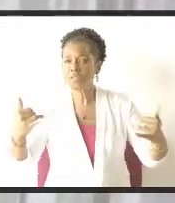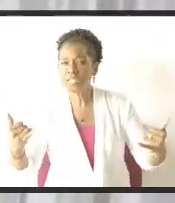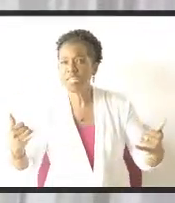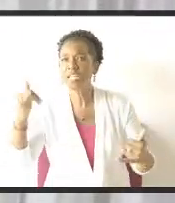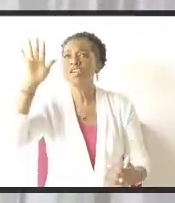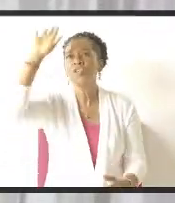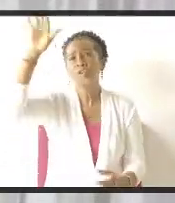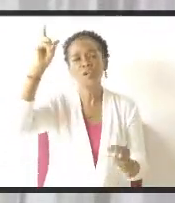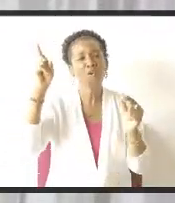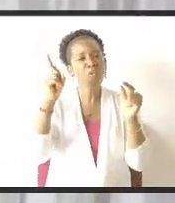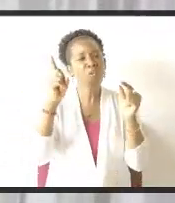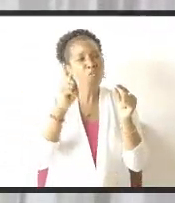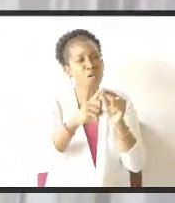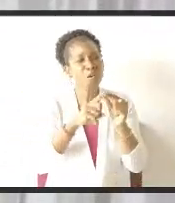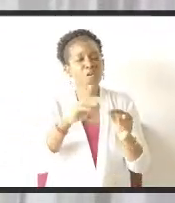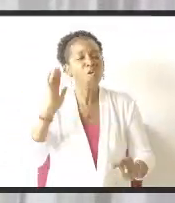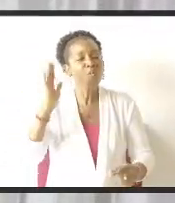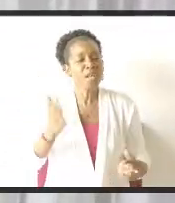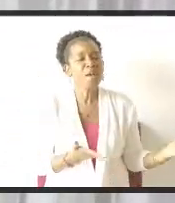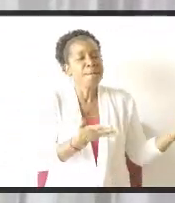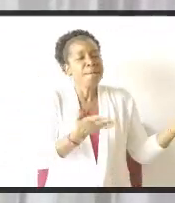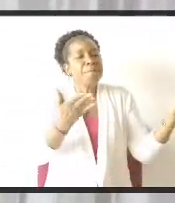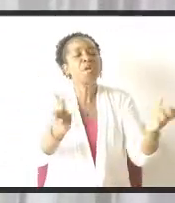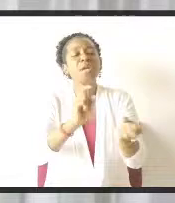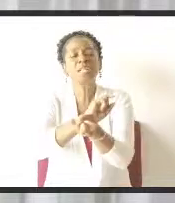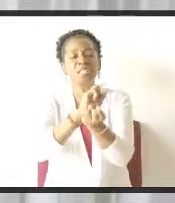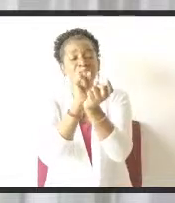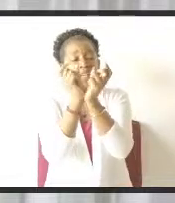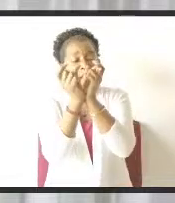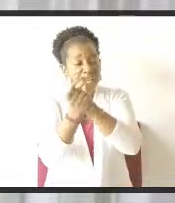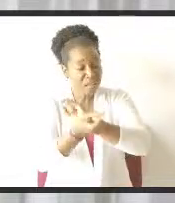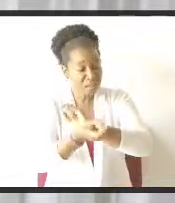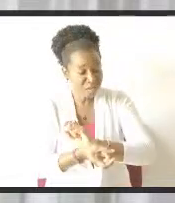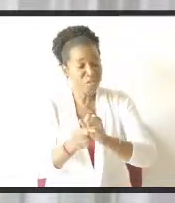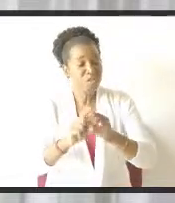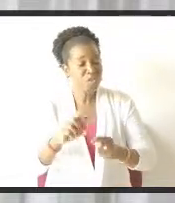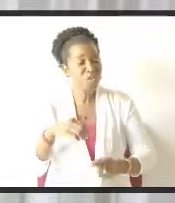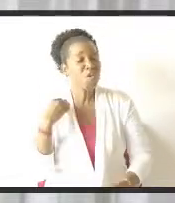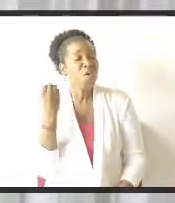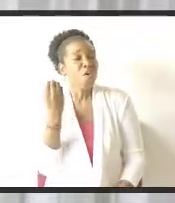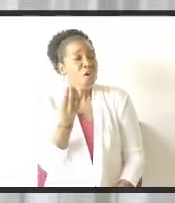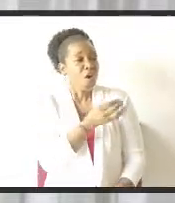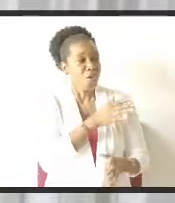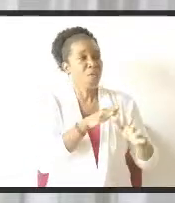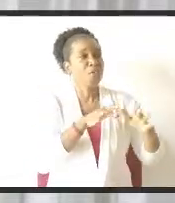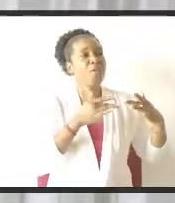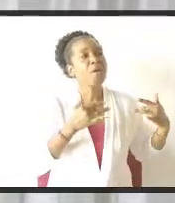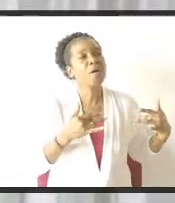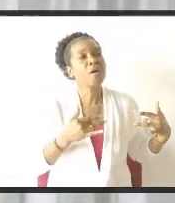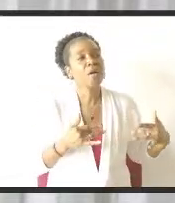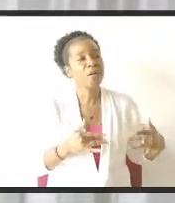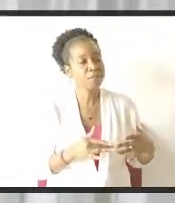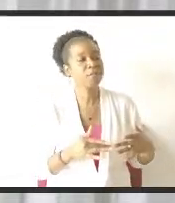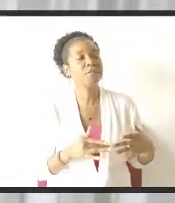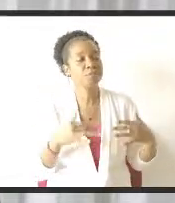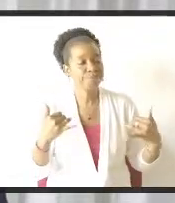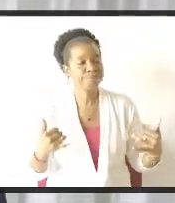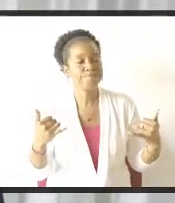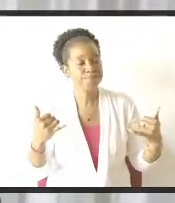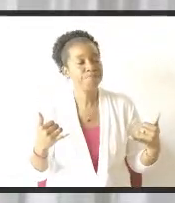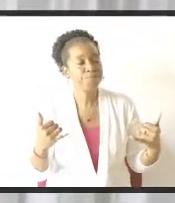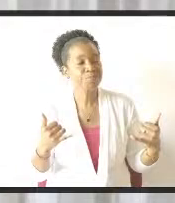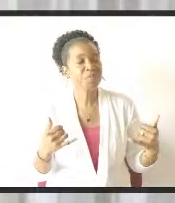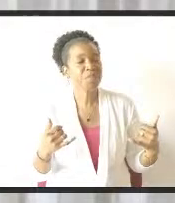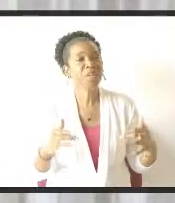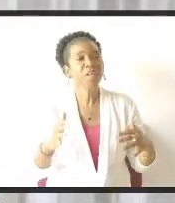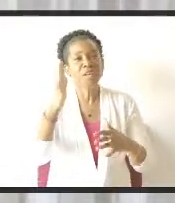hearts and life of everyone under the hear of this message today. I pray,